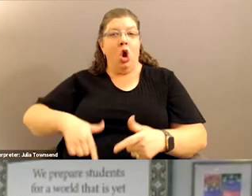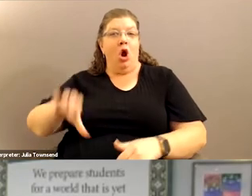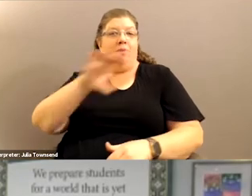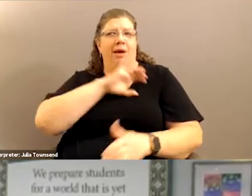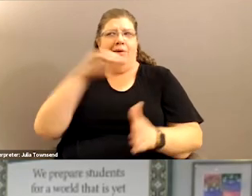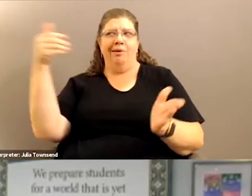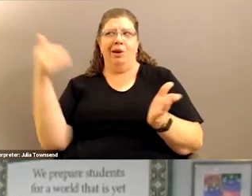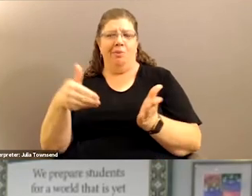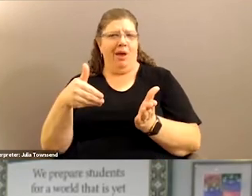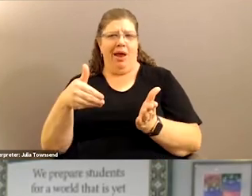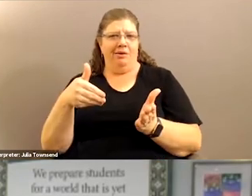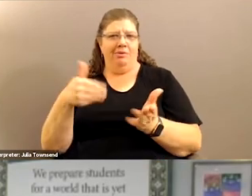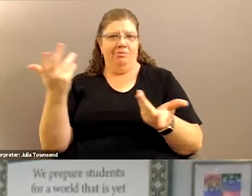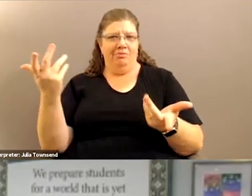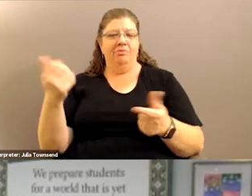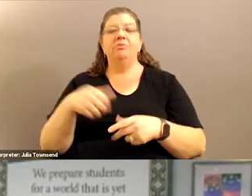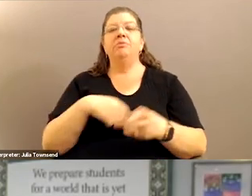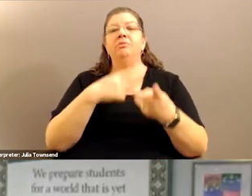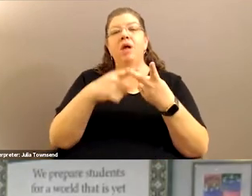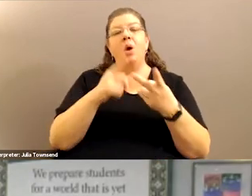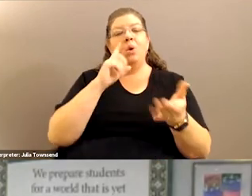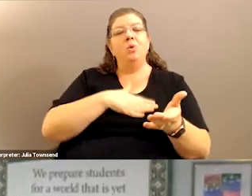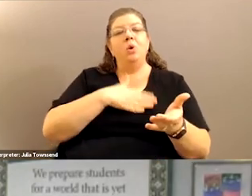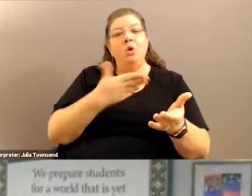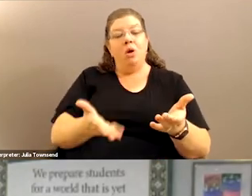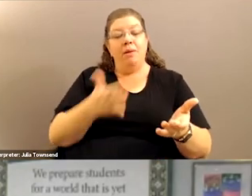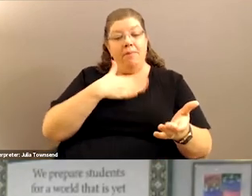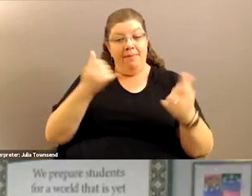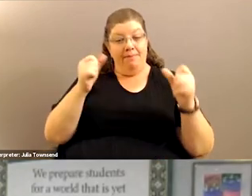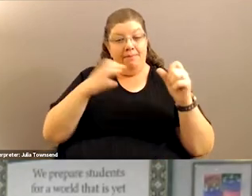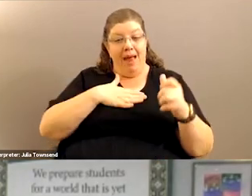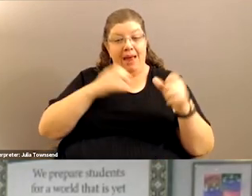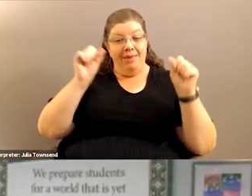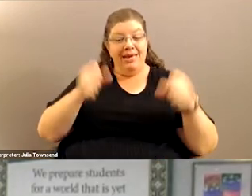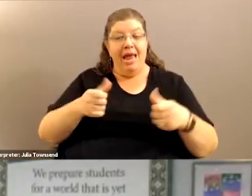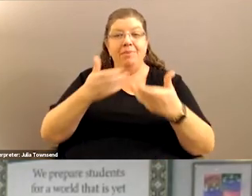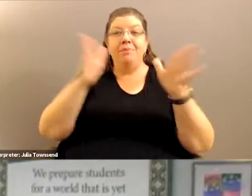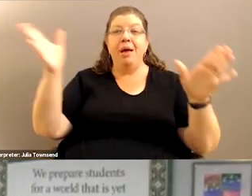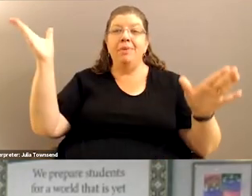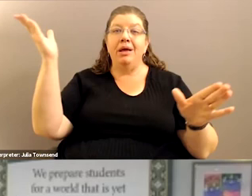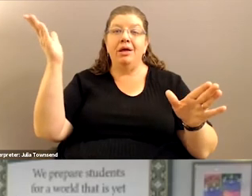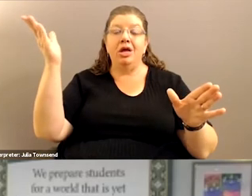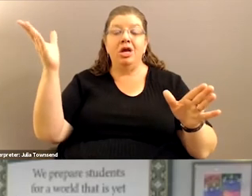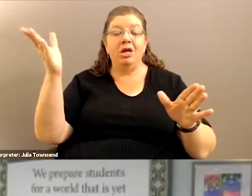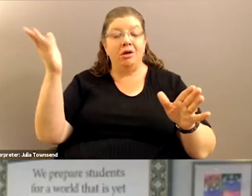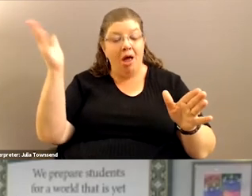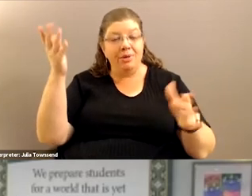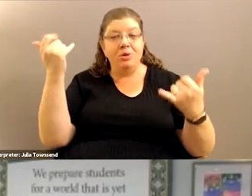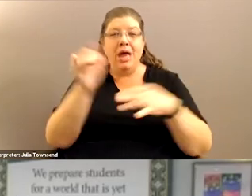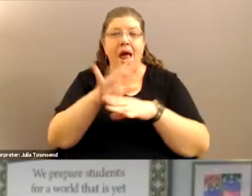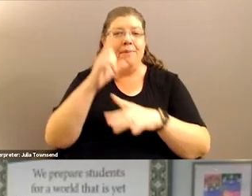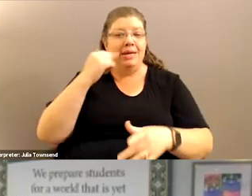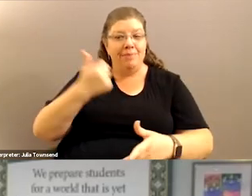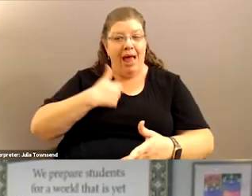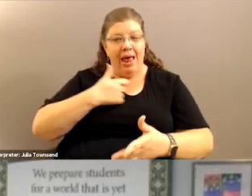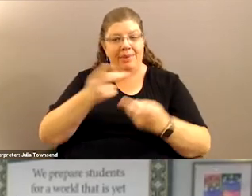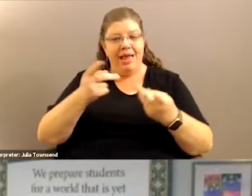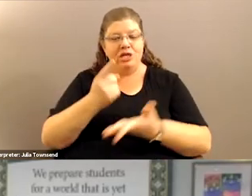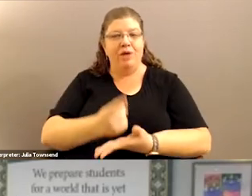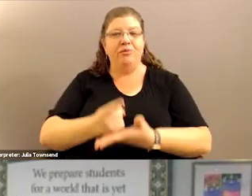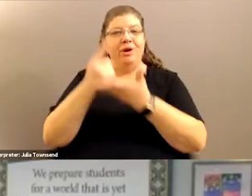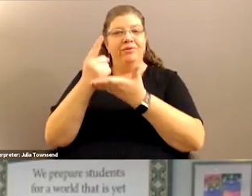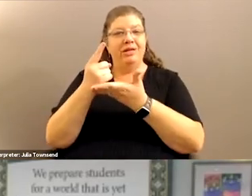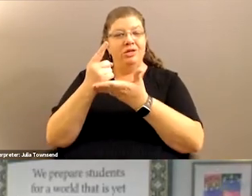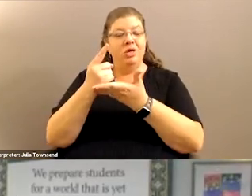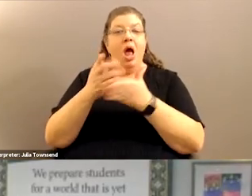nearby i would also like to acknowledge that my being able to make public comment tonight comes from a place of privilege and i hope that you listen to the